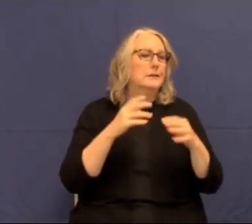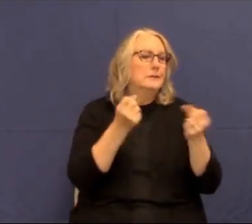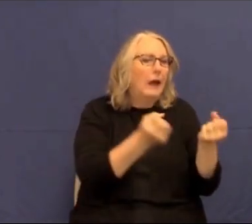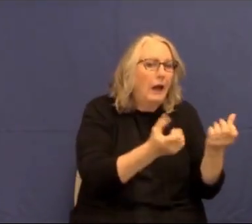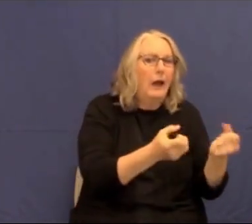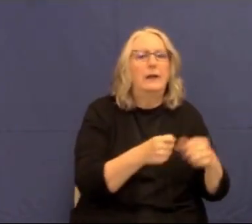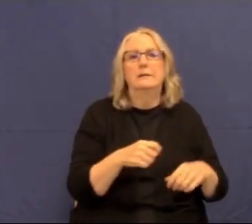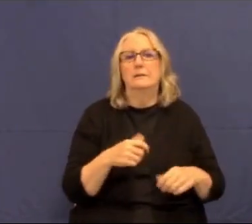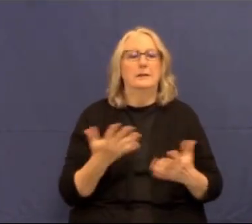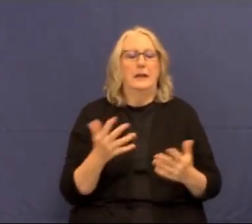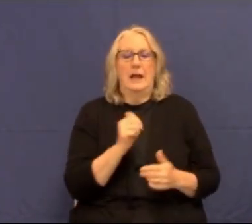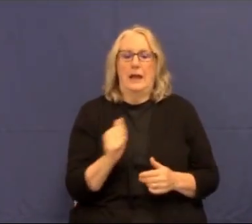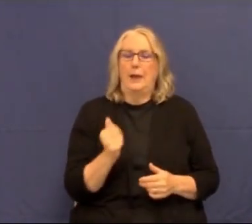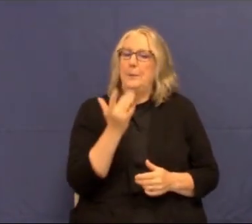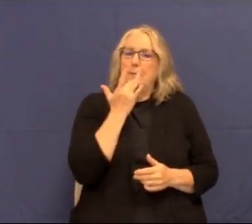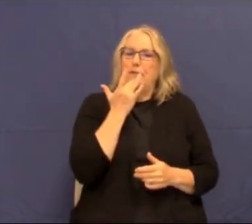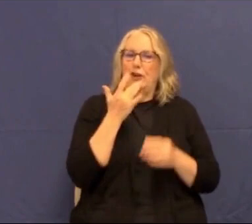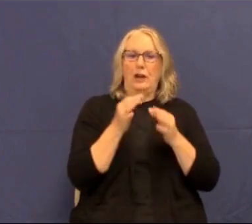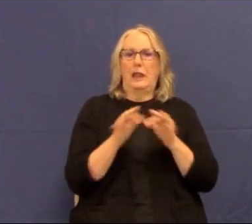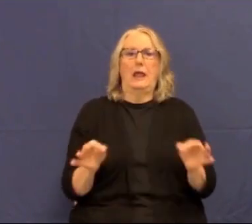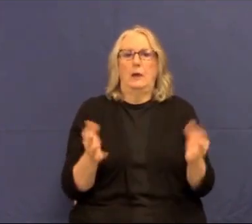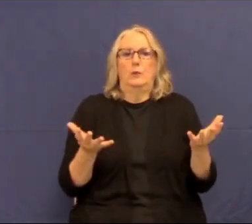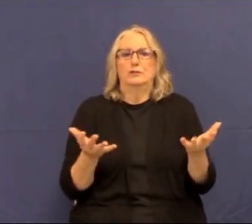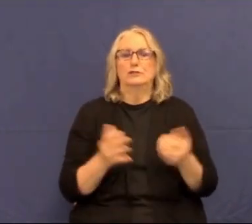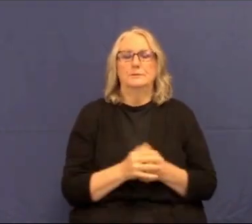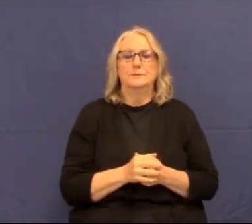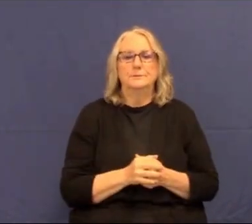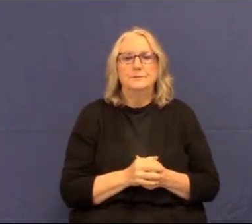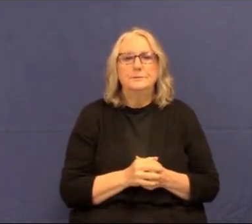It's just, a preferred, language. And